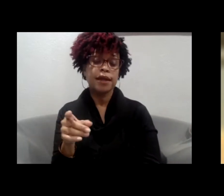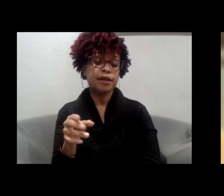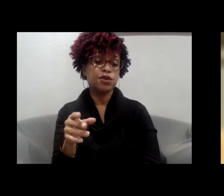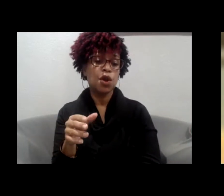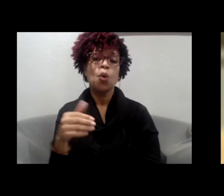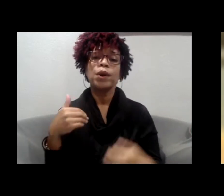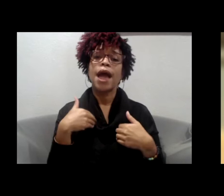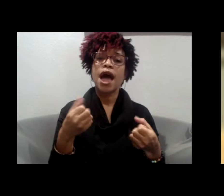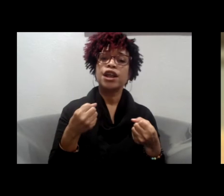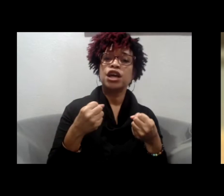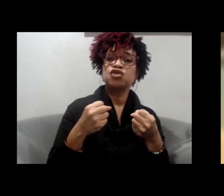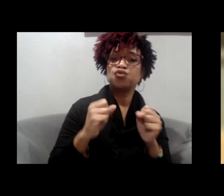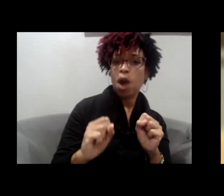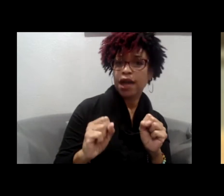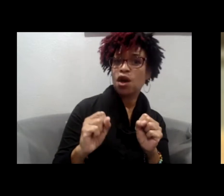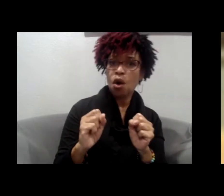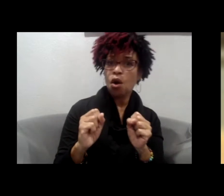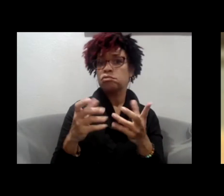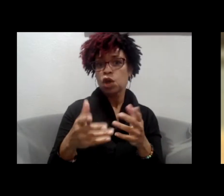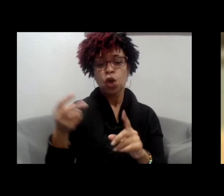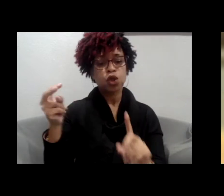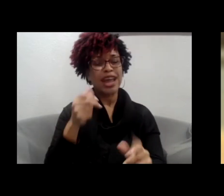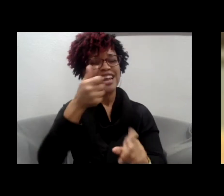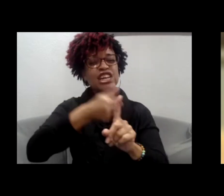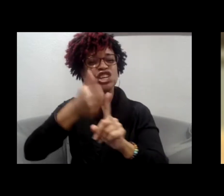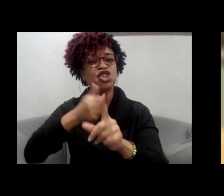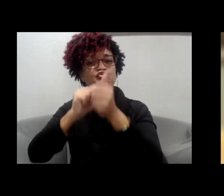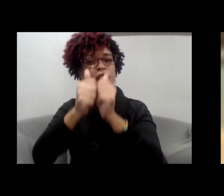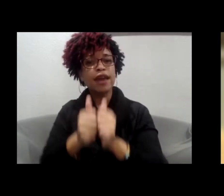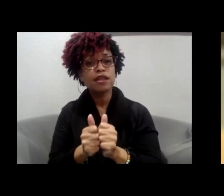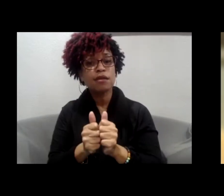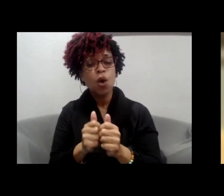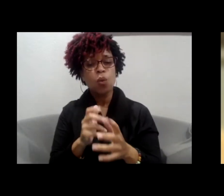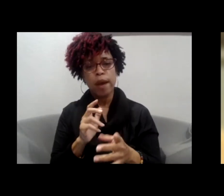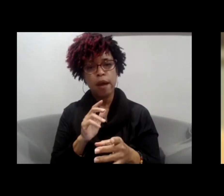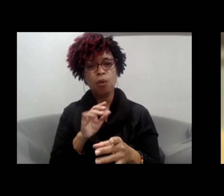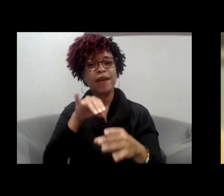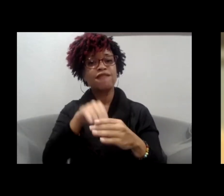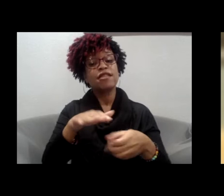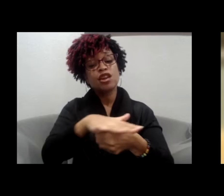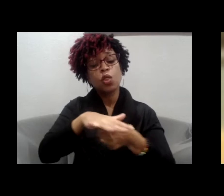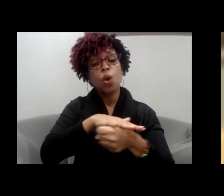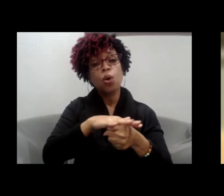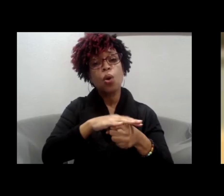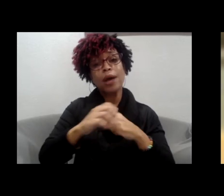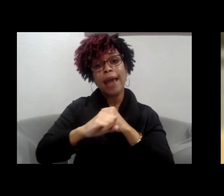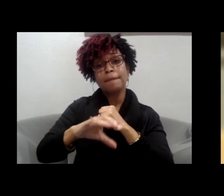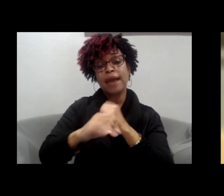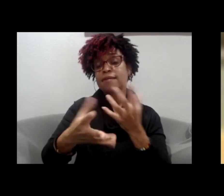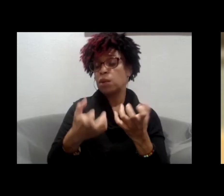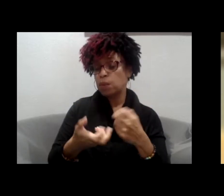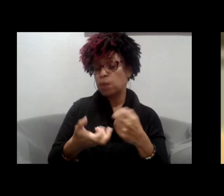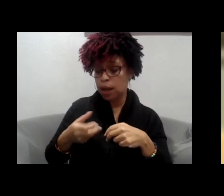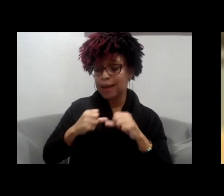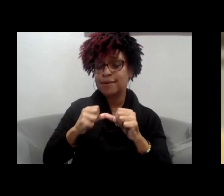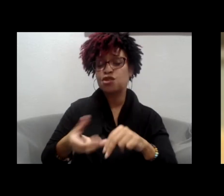trial contest every race program this year where we invested in local campaigns, and we want to continue building on that